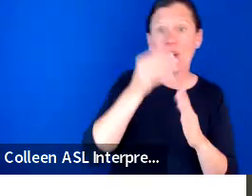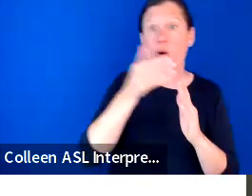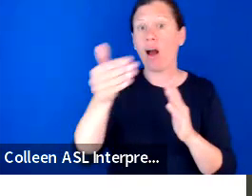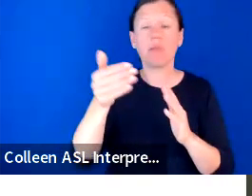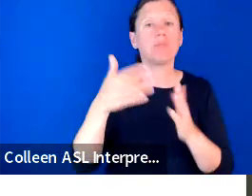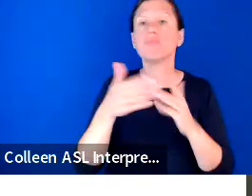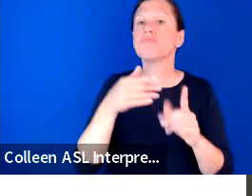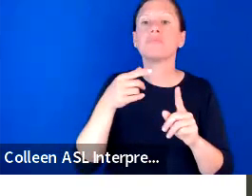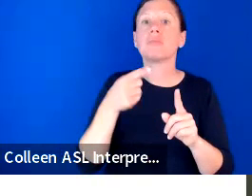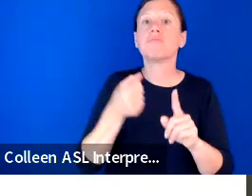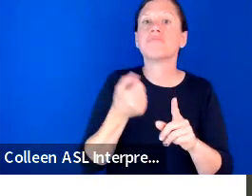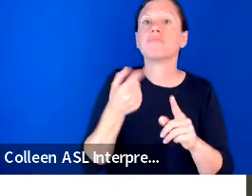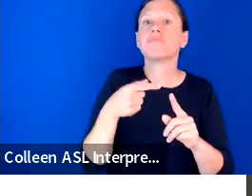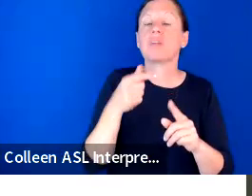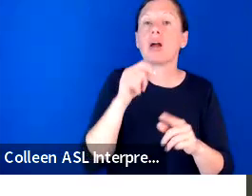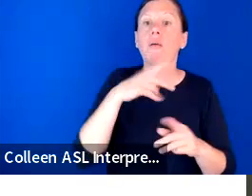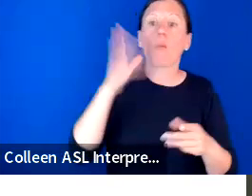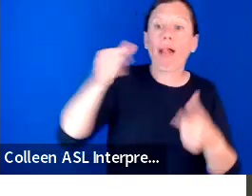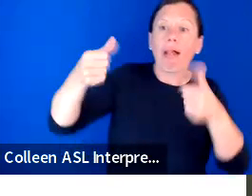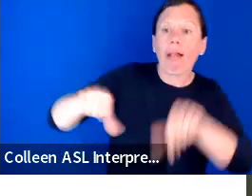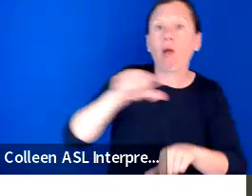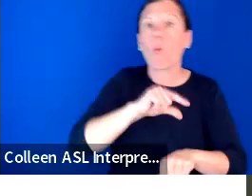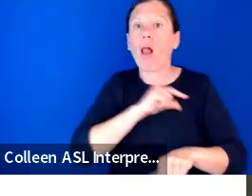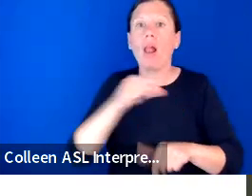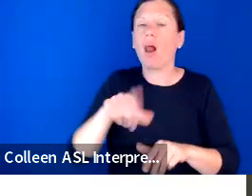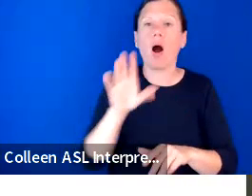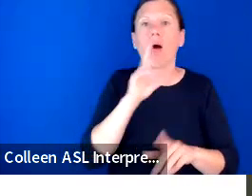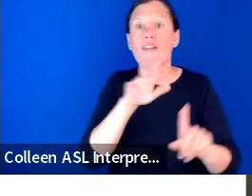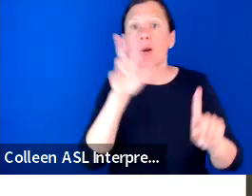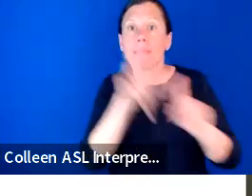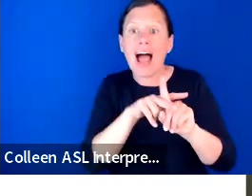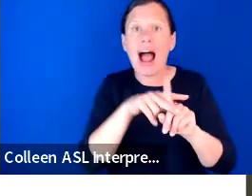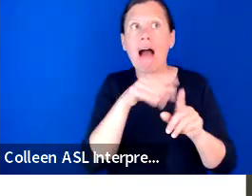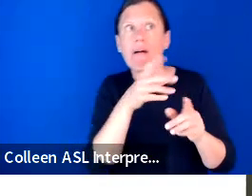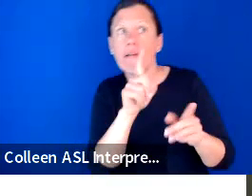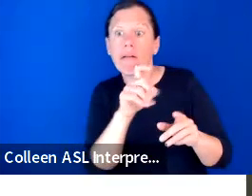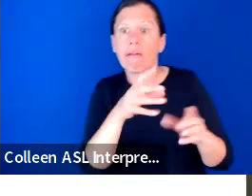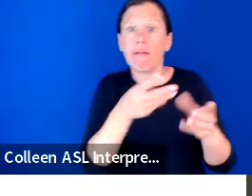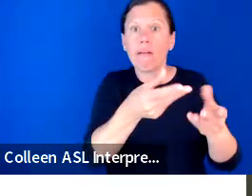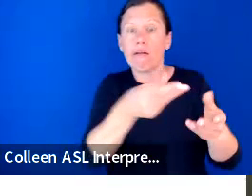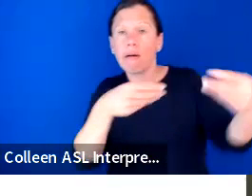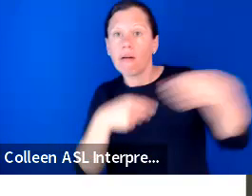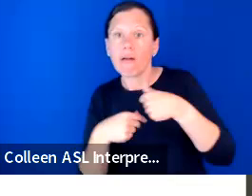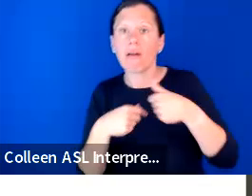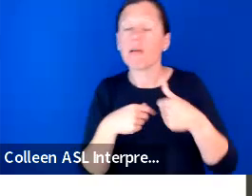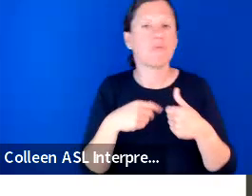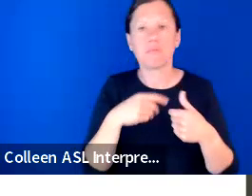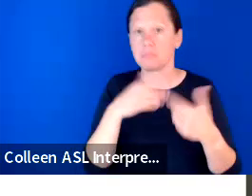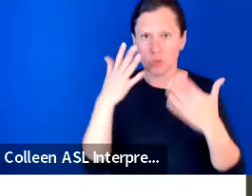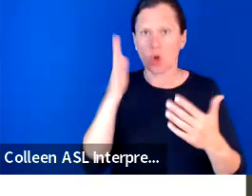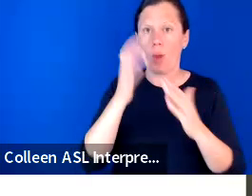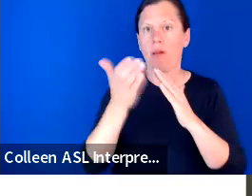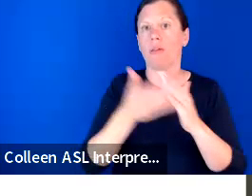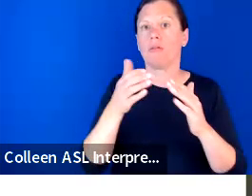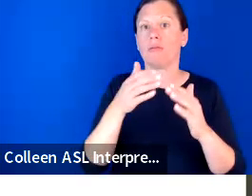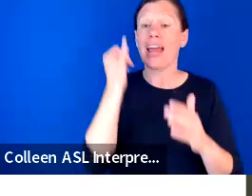no deductibles, and you never need to file a claim. We connect you with contracted providers for the services that you want and